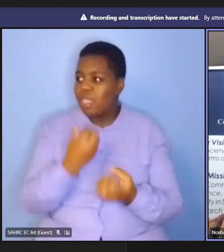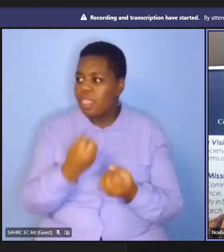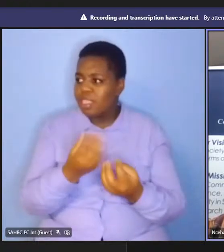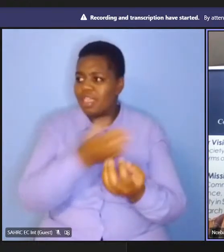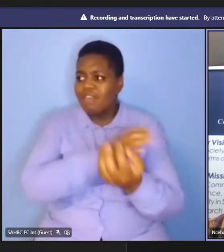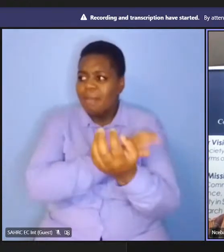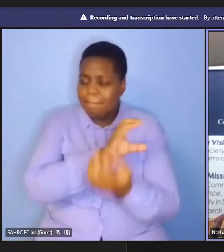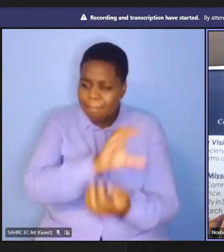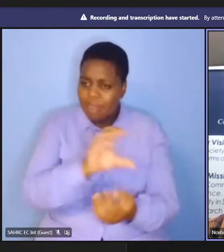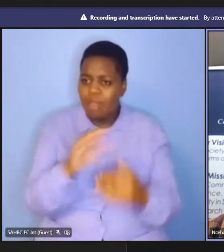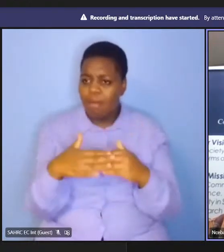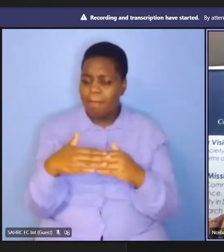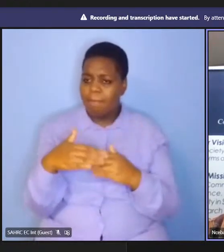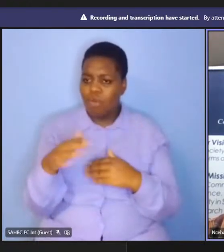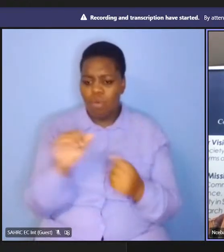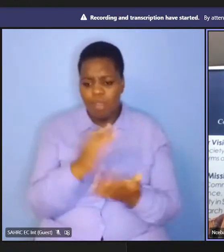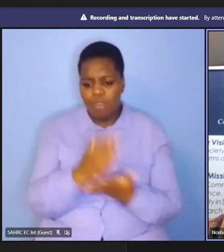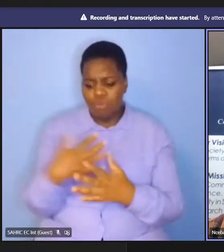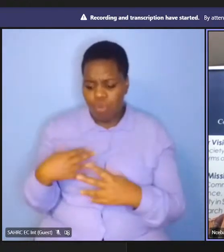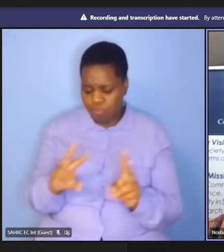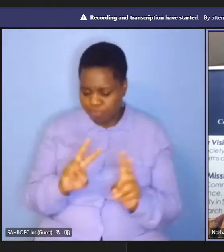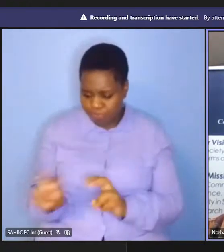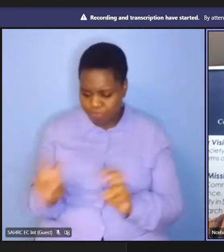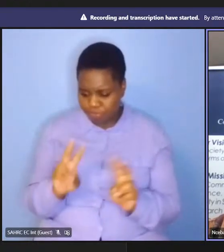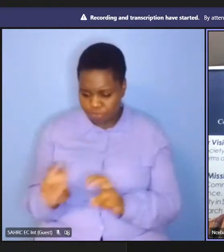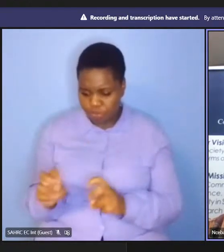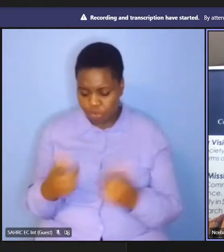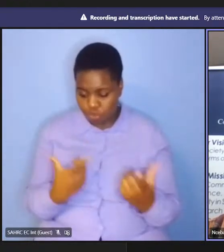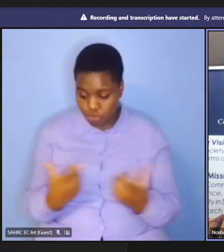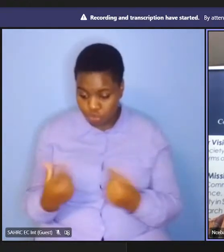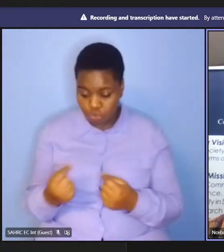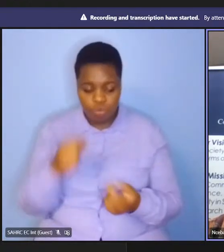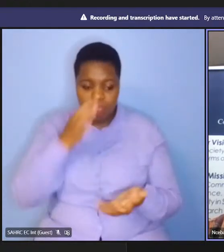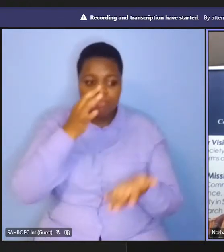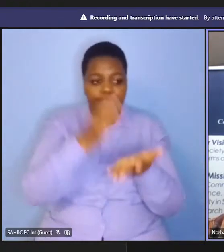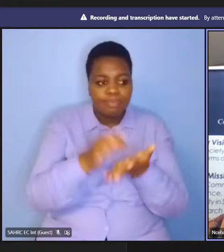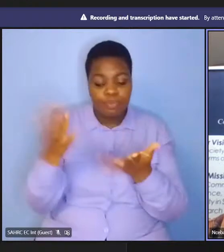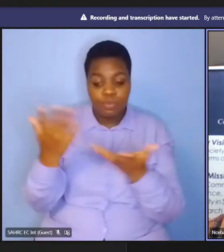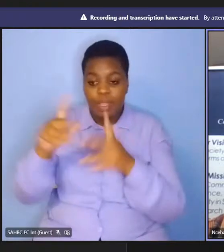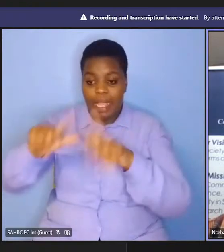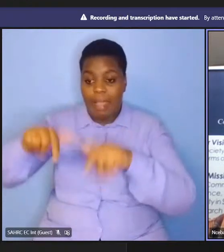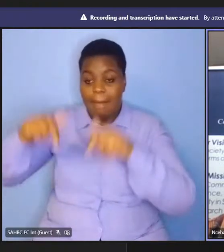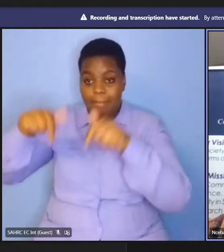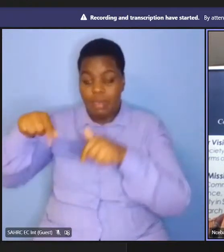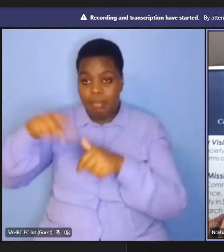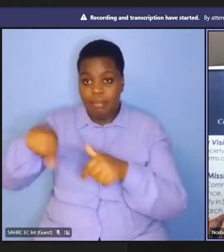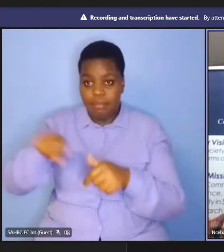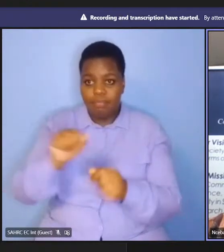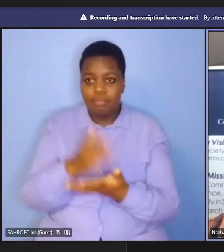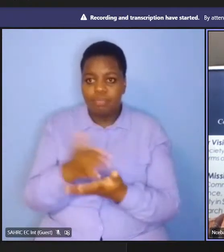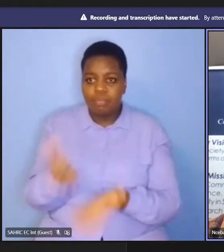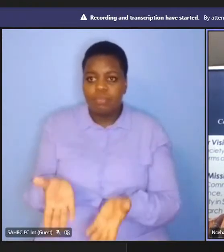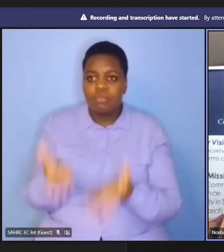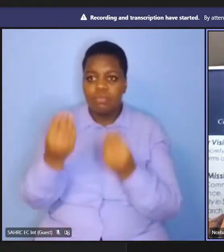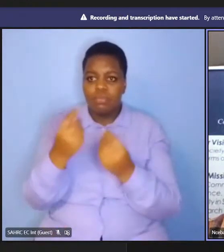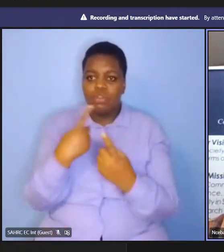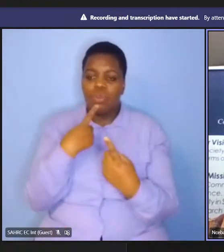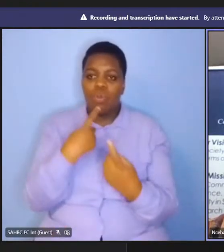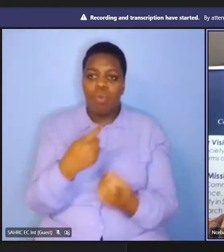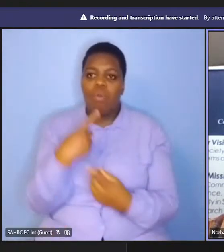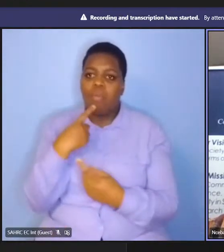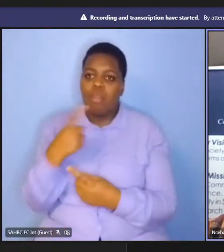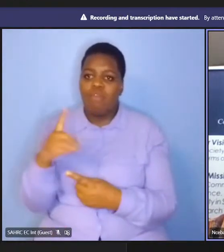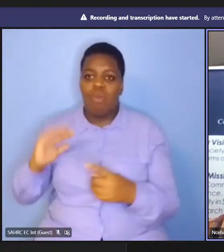research, to make research and make recommendation to Parliament and receive complaints on